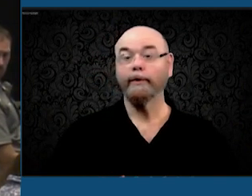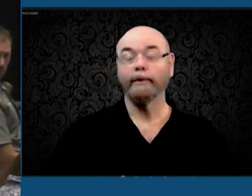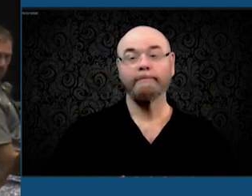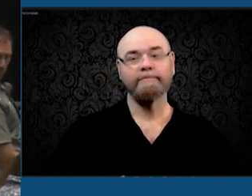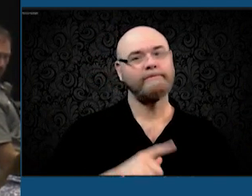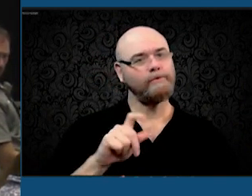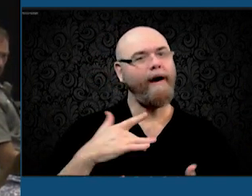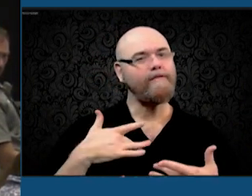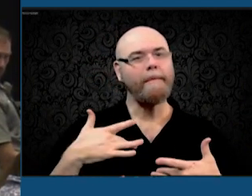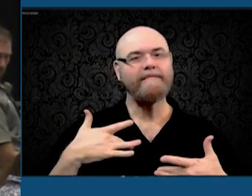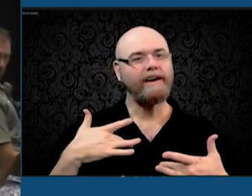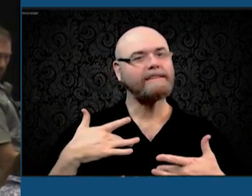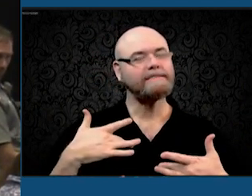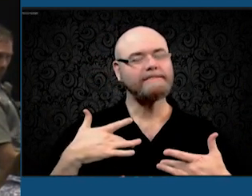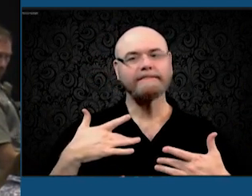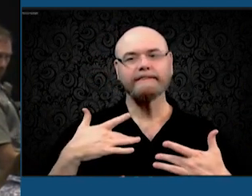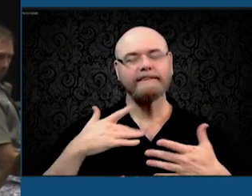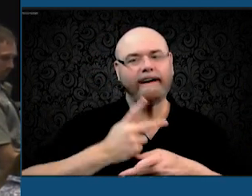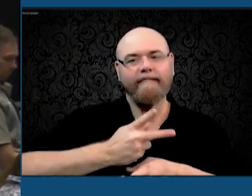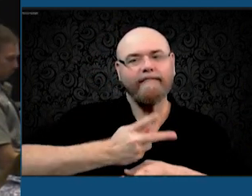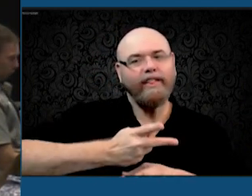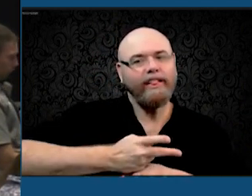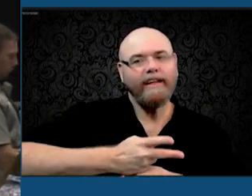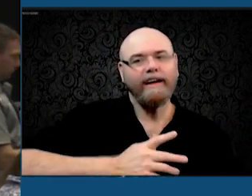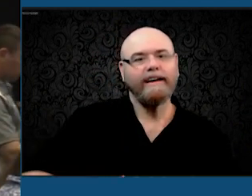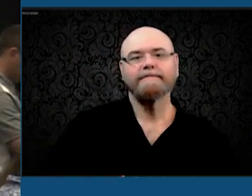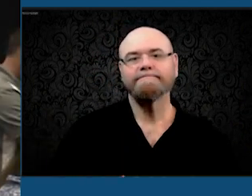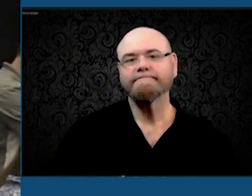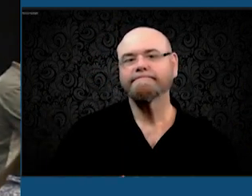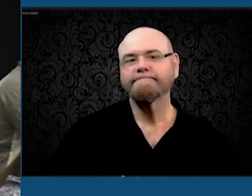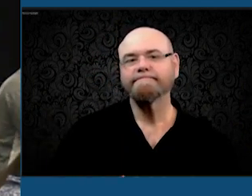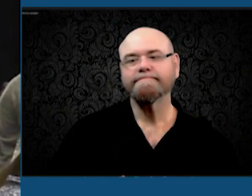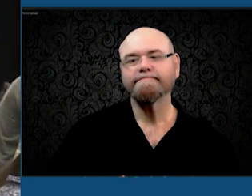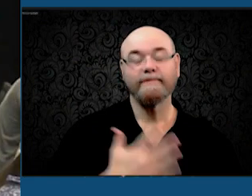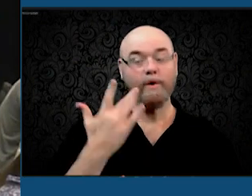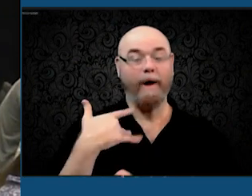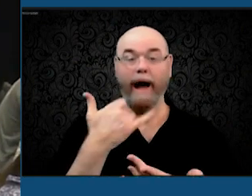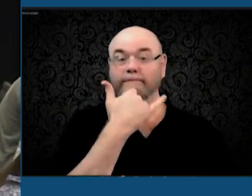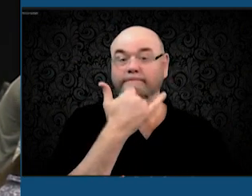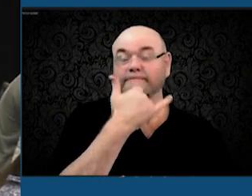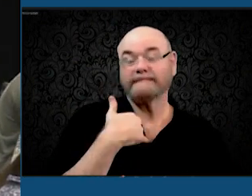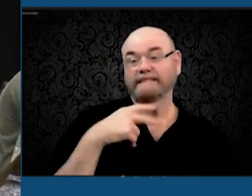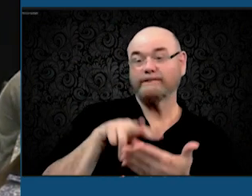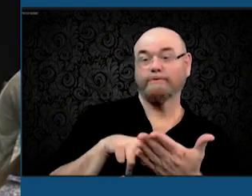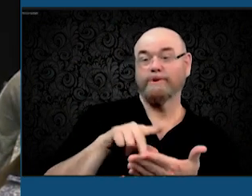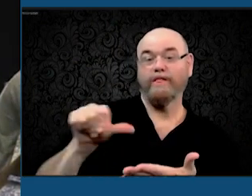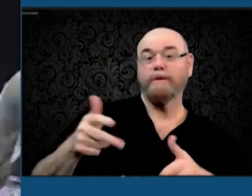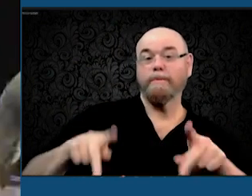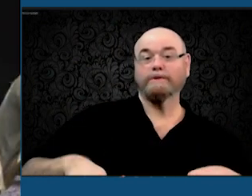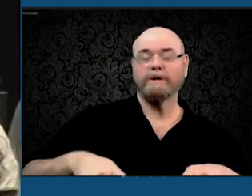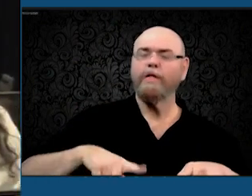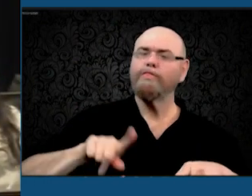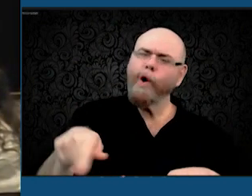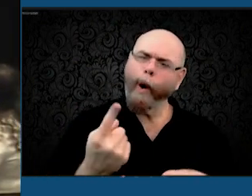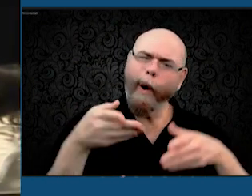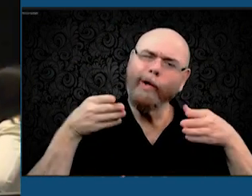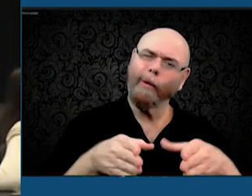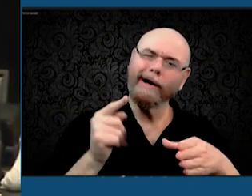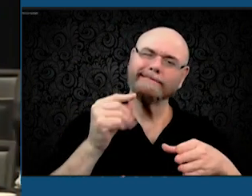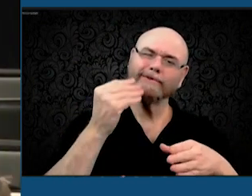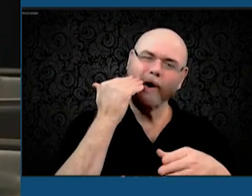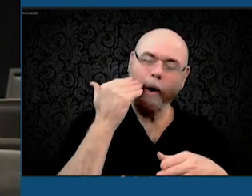we make a lot of mistakes. The only way to know how someone is feeling is to really get to know them and